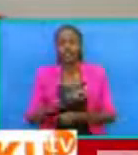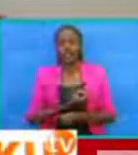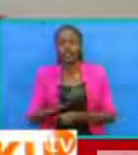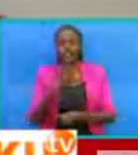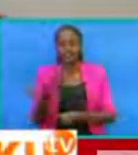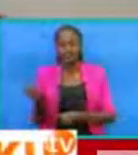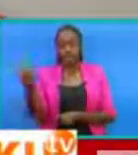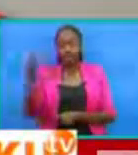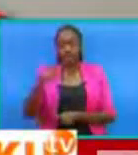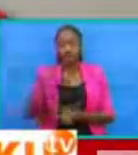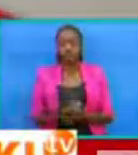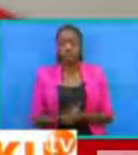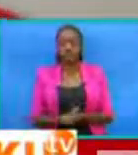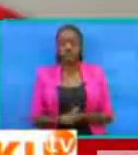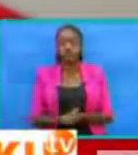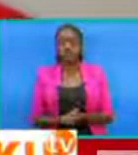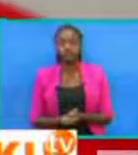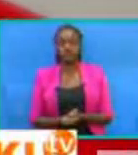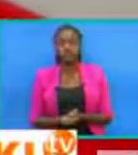arrive,